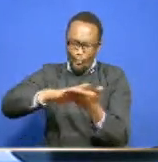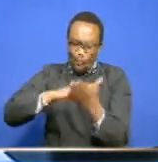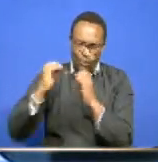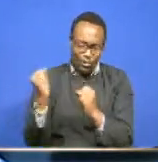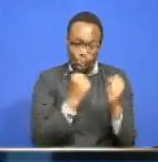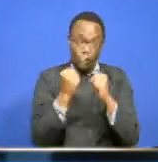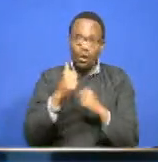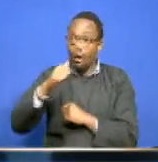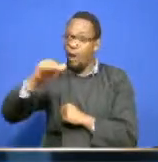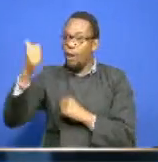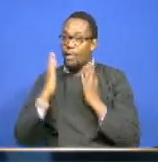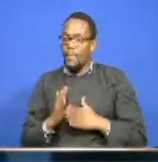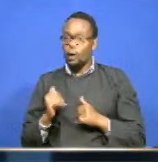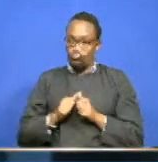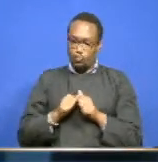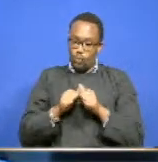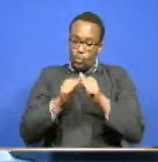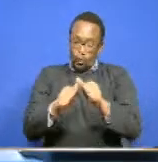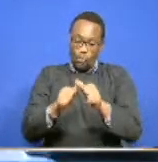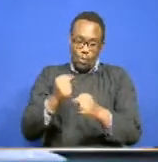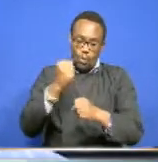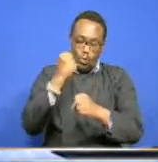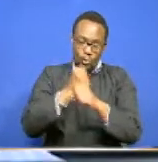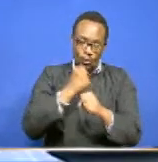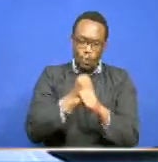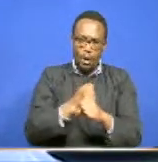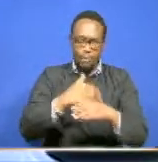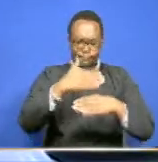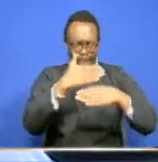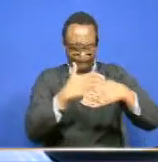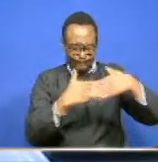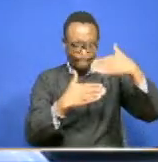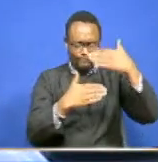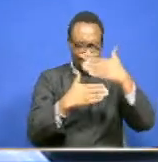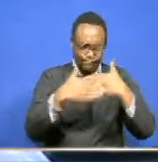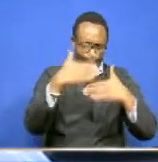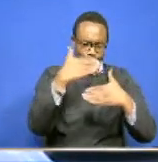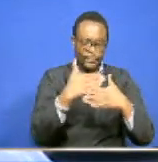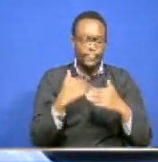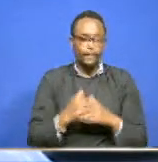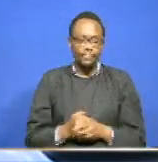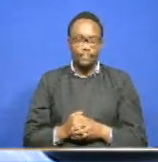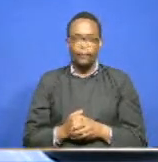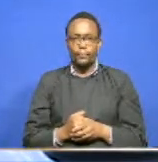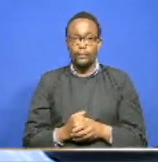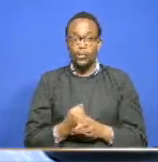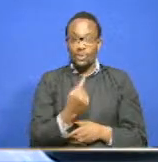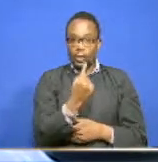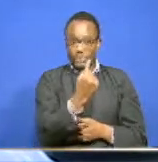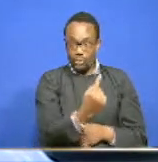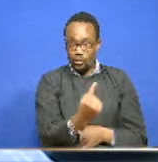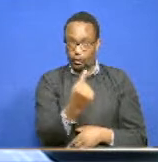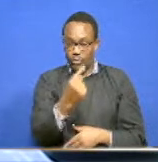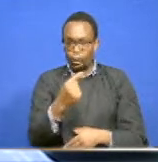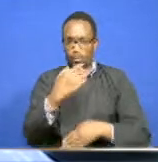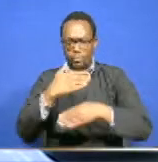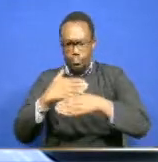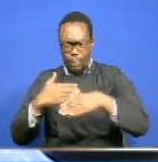someone else will continue the construction. Each one should build with